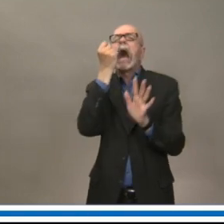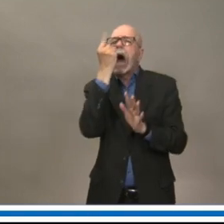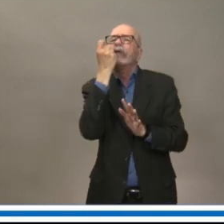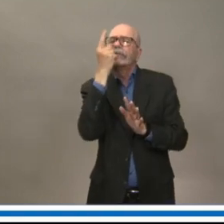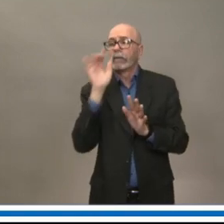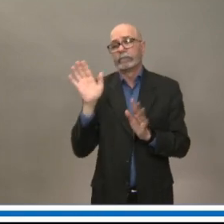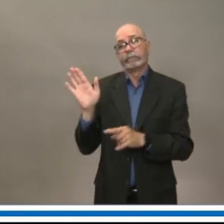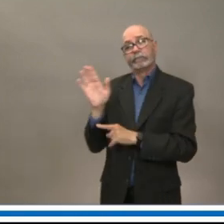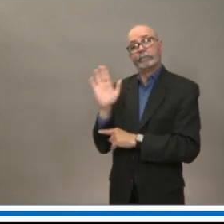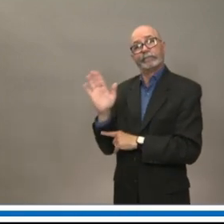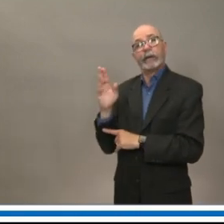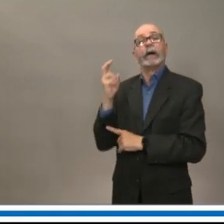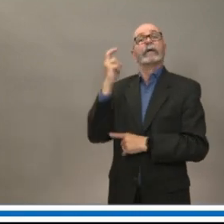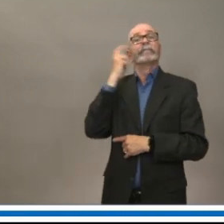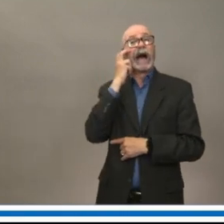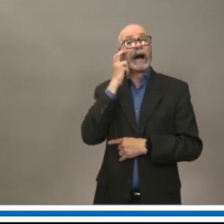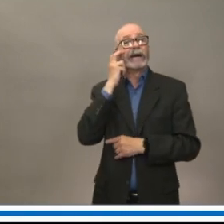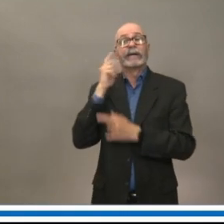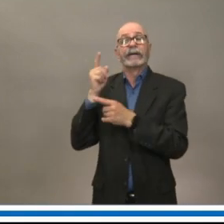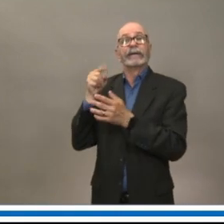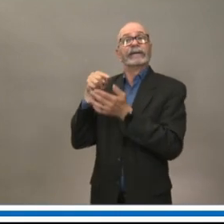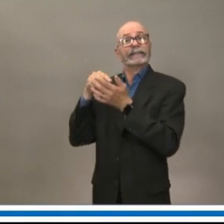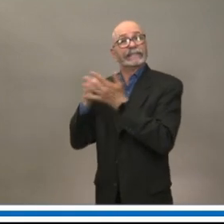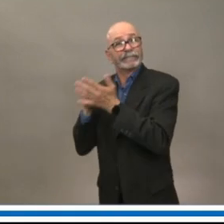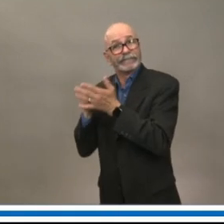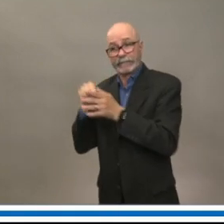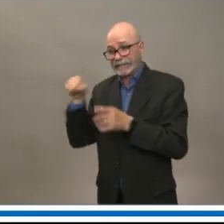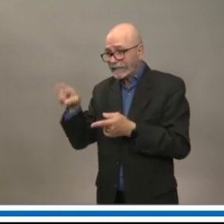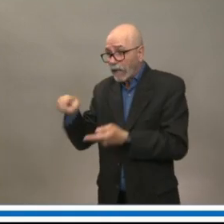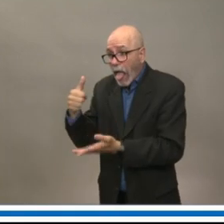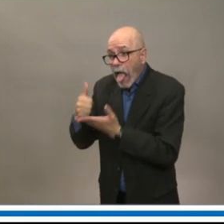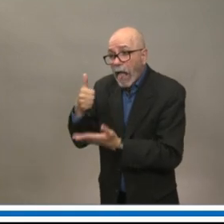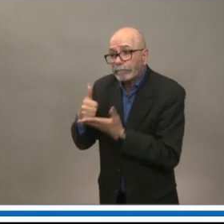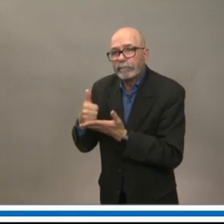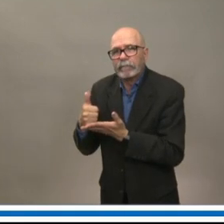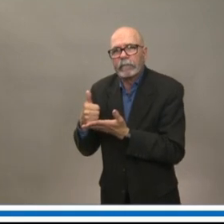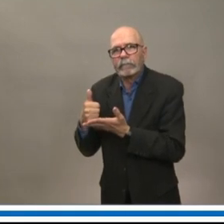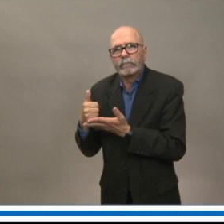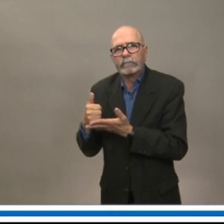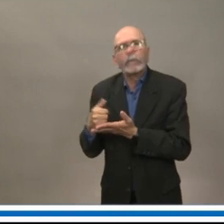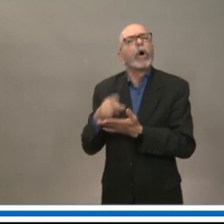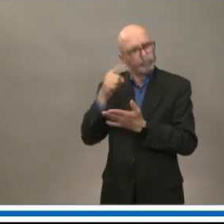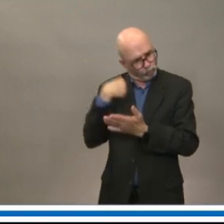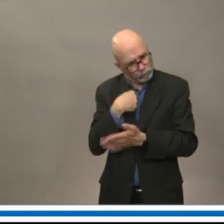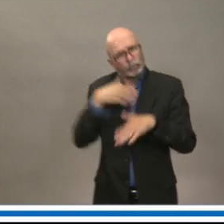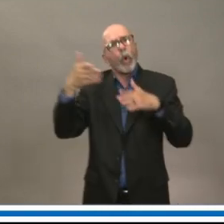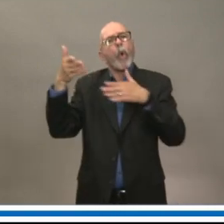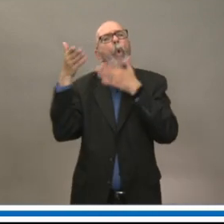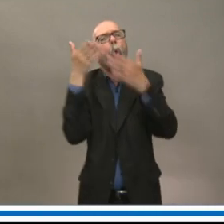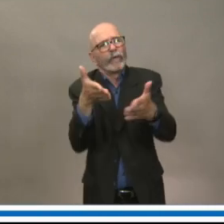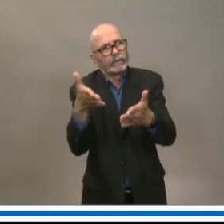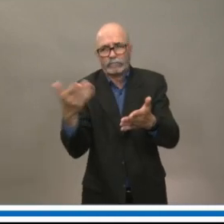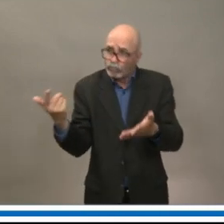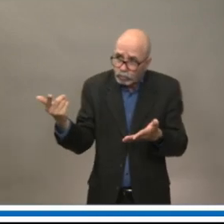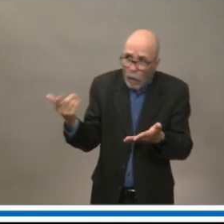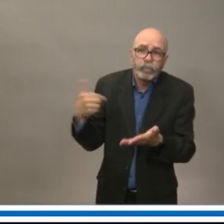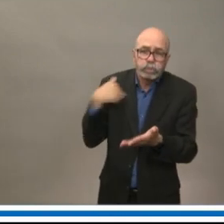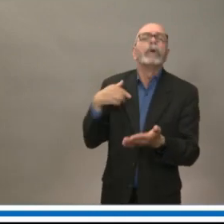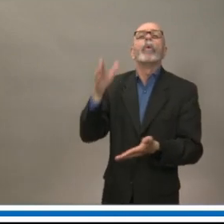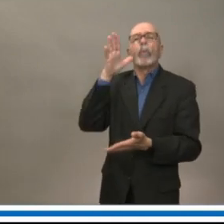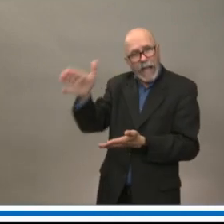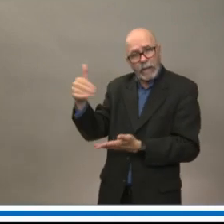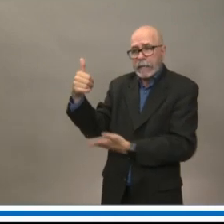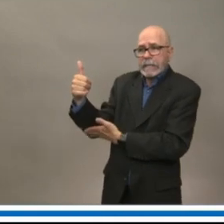there is somebody who's visually impaired who looks like they need help, please offer your help. even if that does mean you have to break that